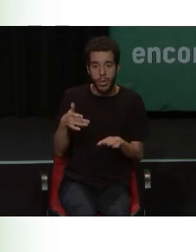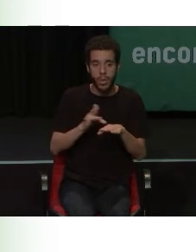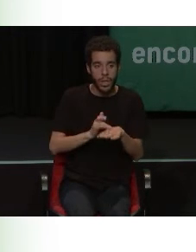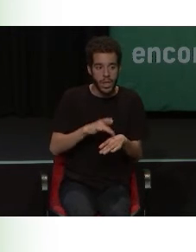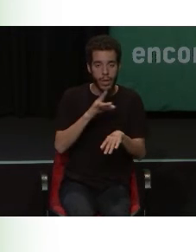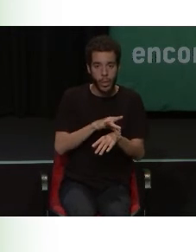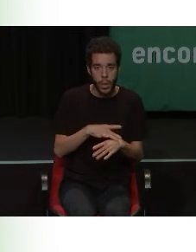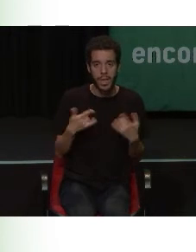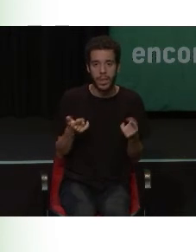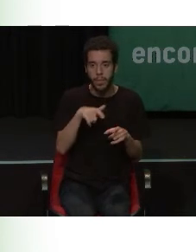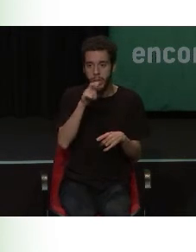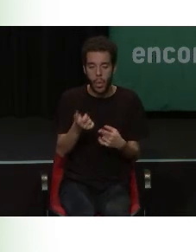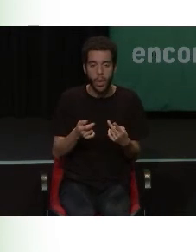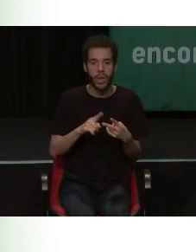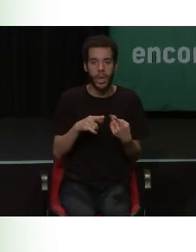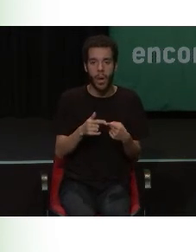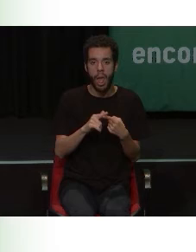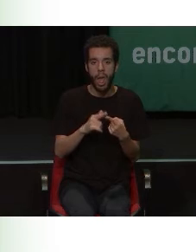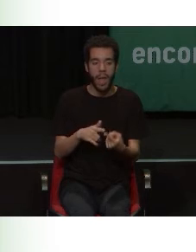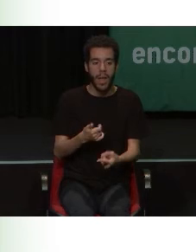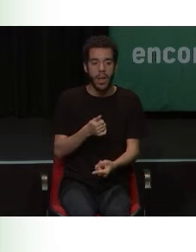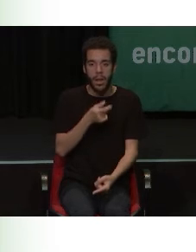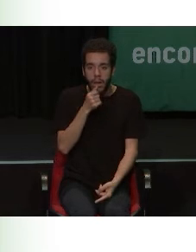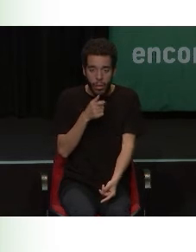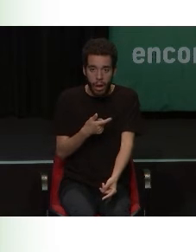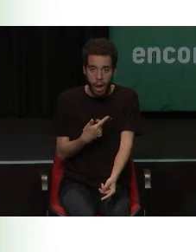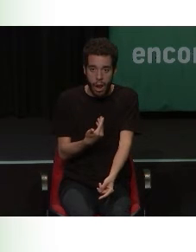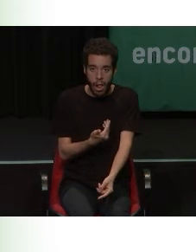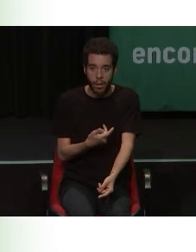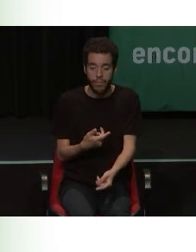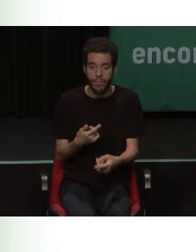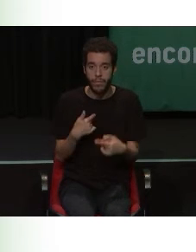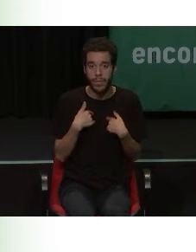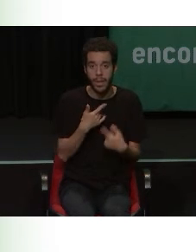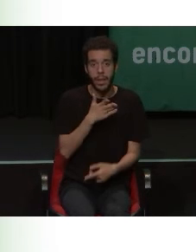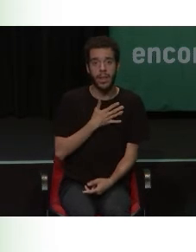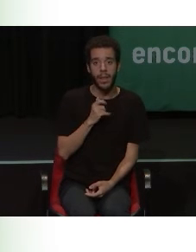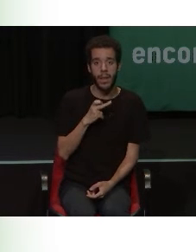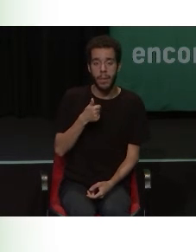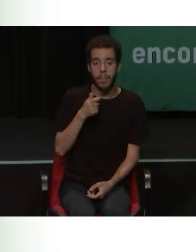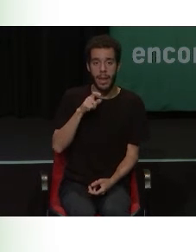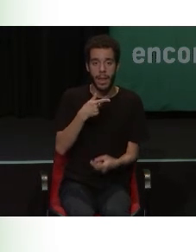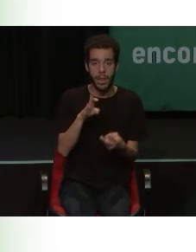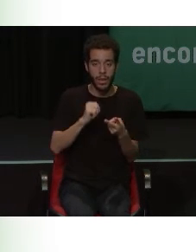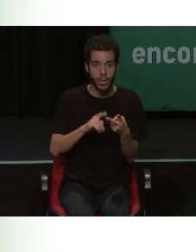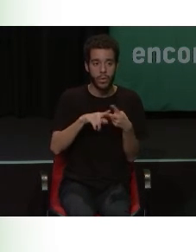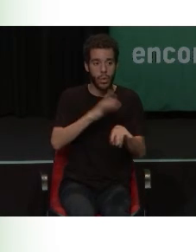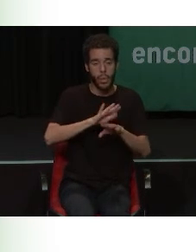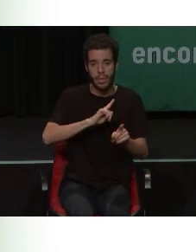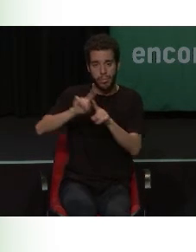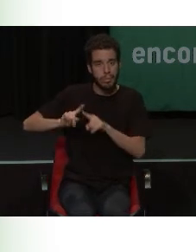os tais are hipertensos, at os tais risk. diabéticos, The people with outras situações de diabetes risco, or with high elas blood pressure.